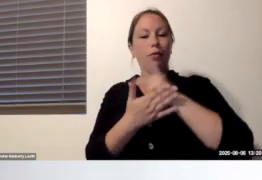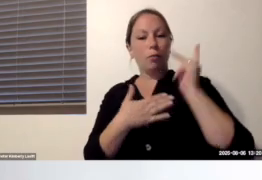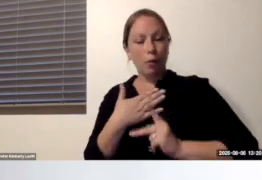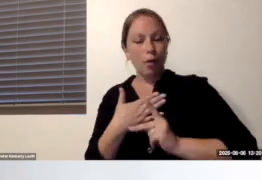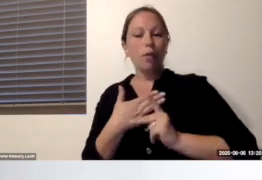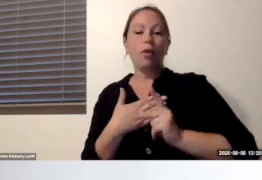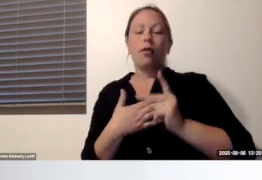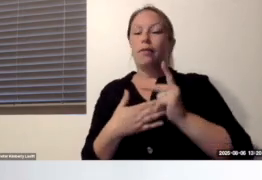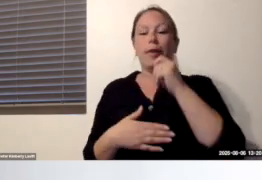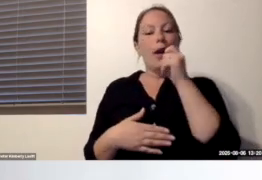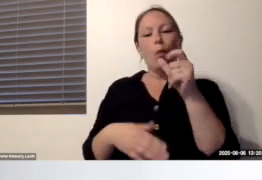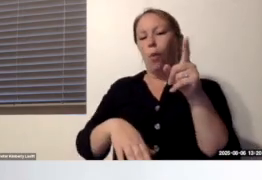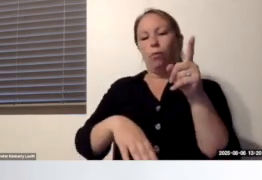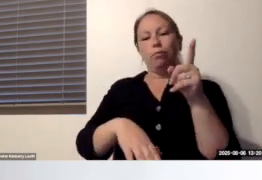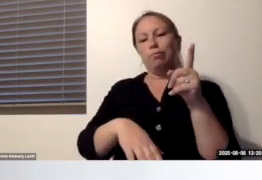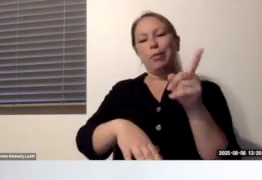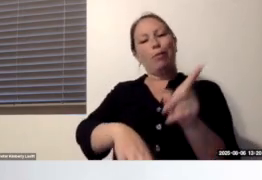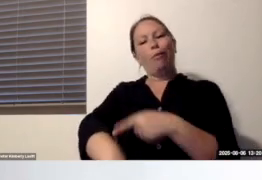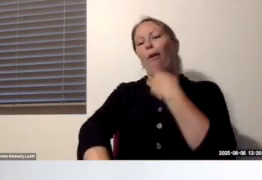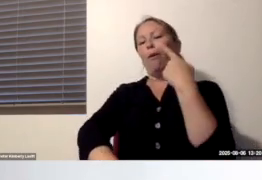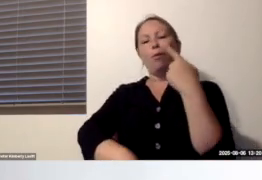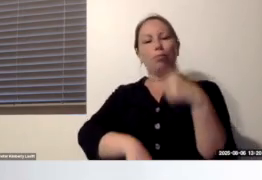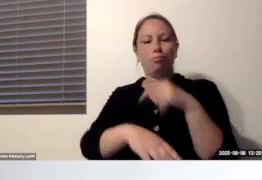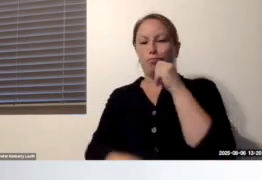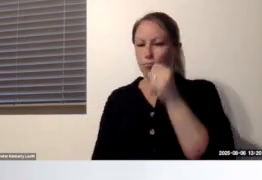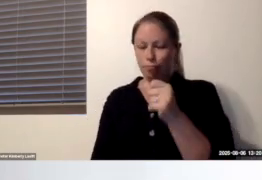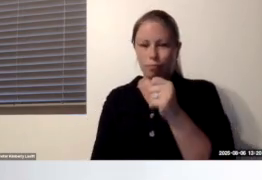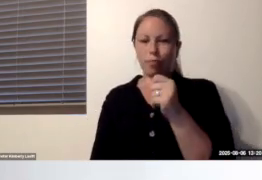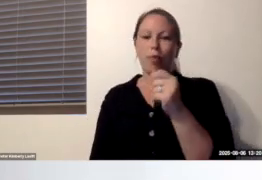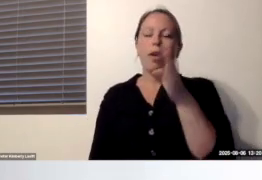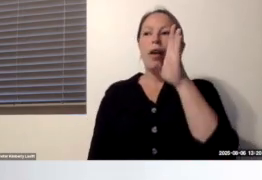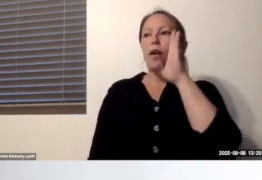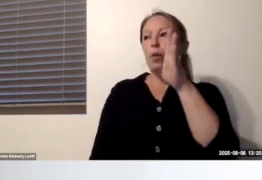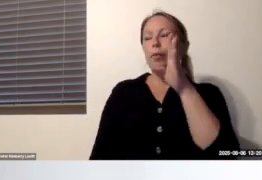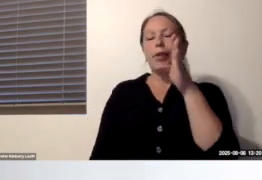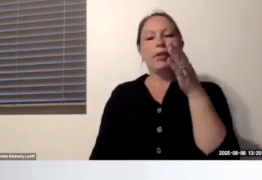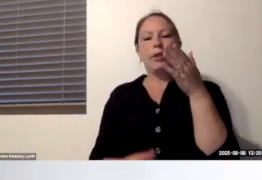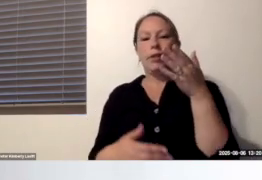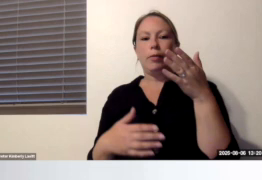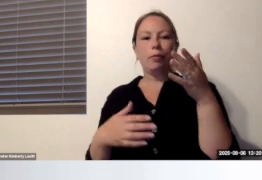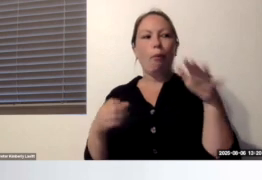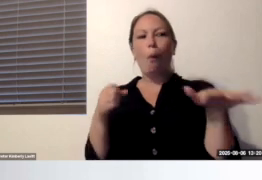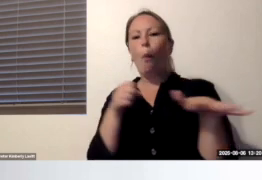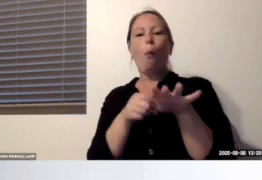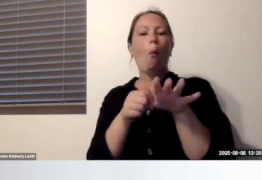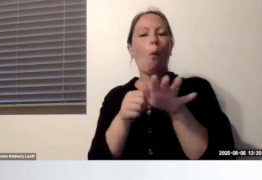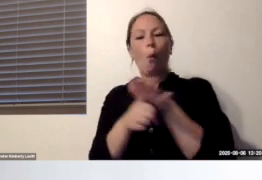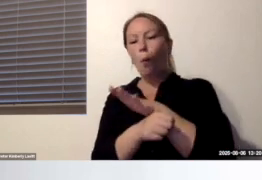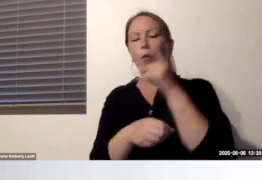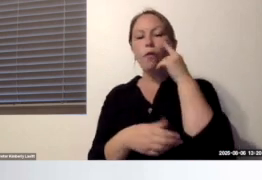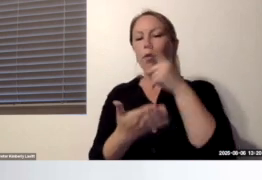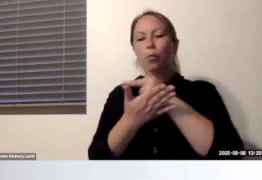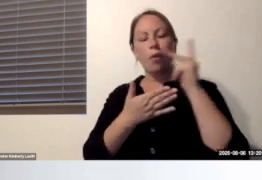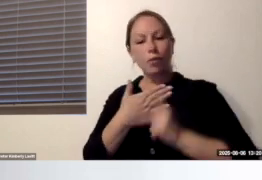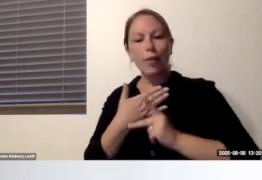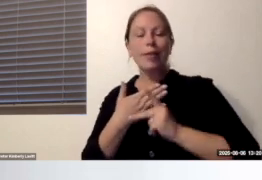it won't last very long. That's kind of across the board for the projects. Some districts may stay open longer than